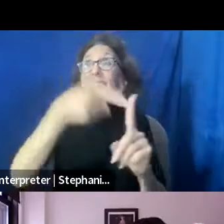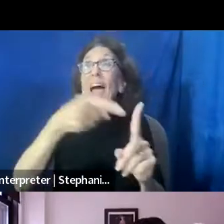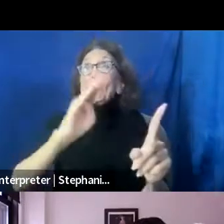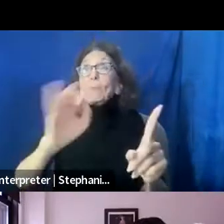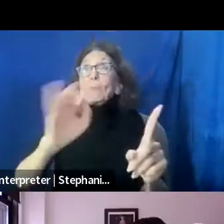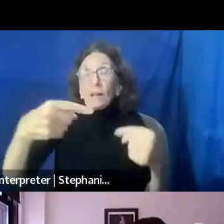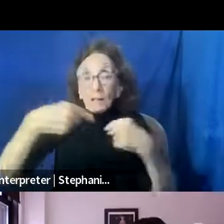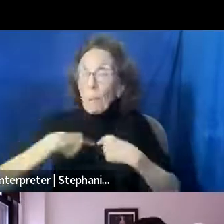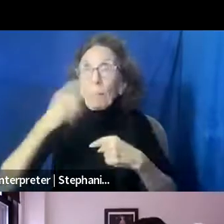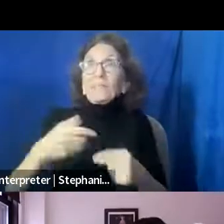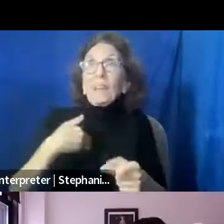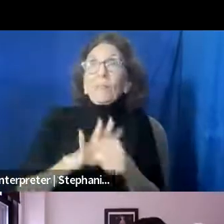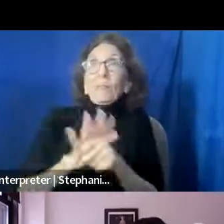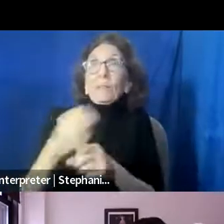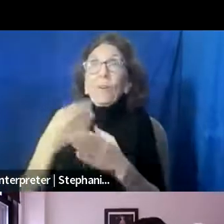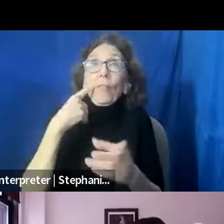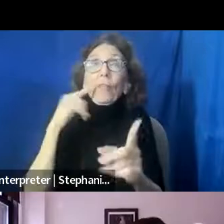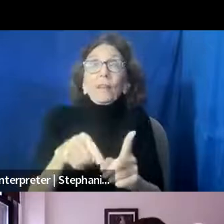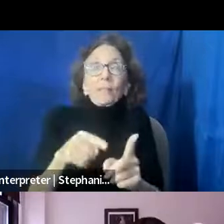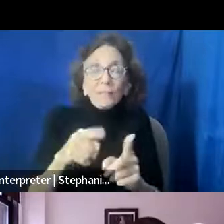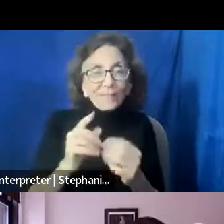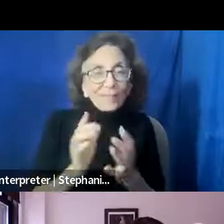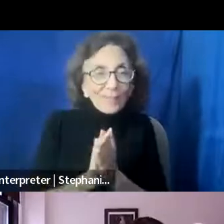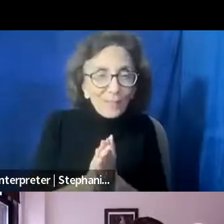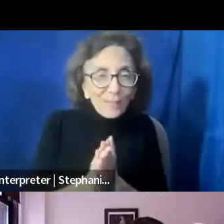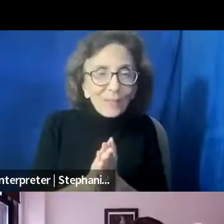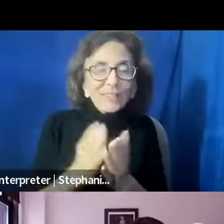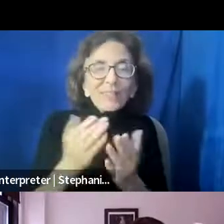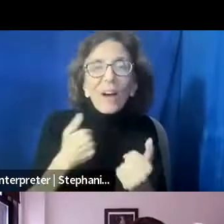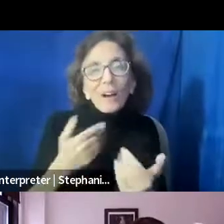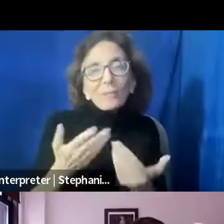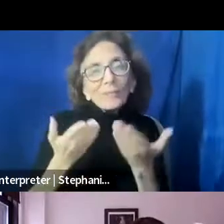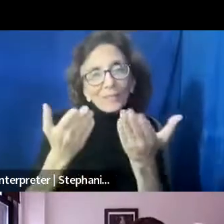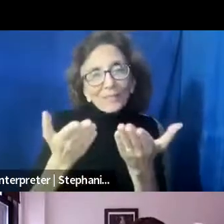So I guess I want to advocate also for the idea